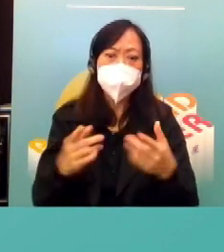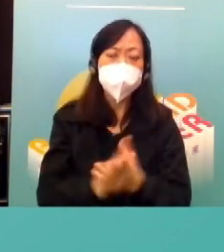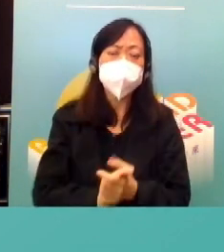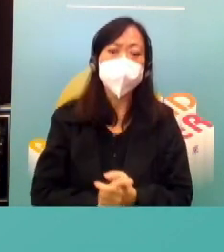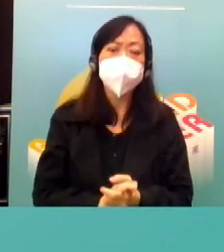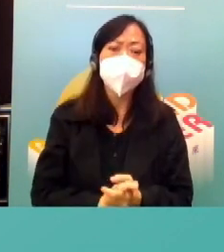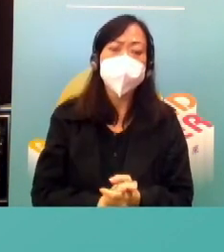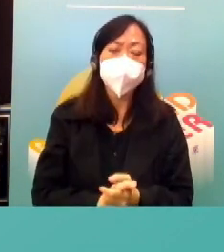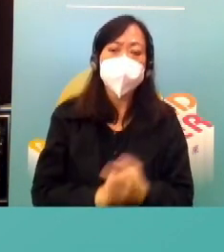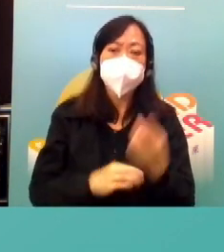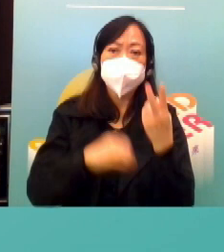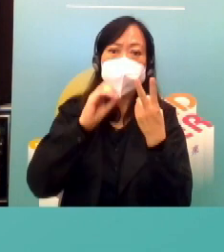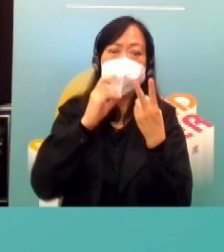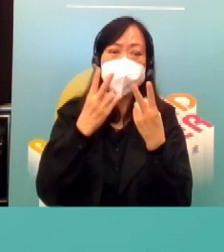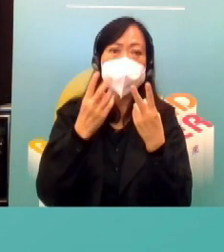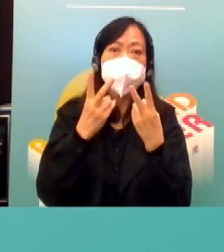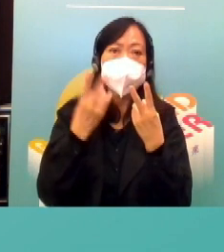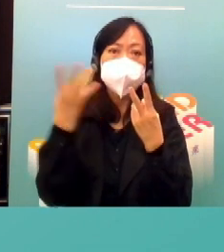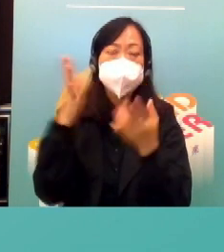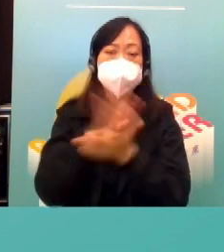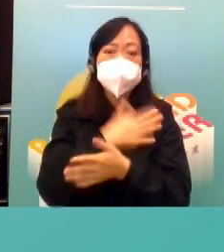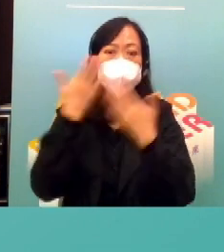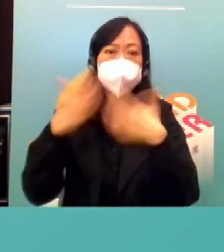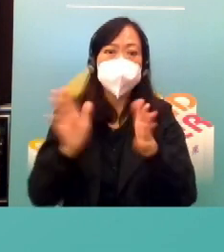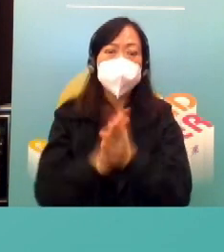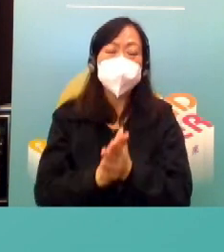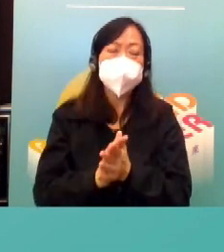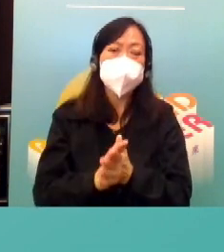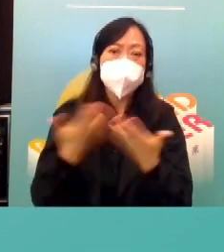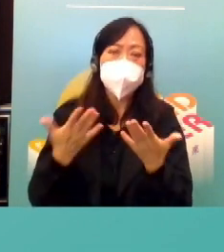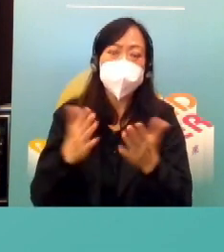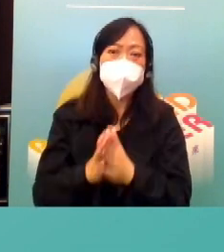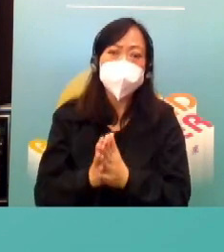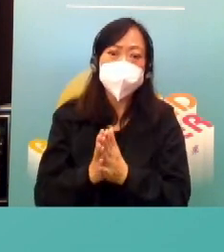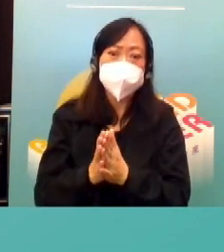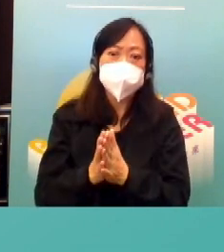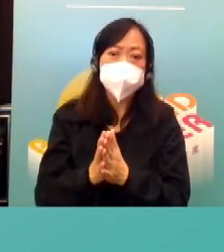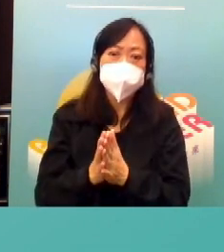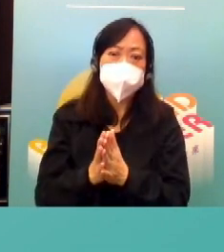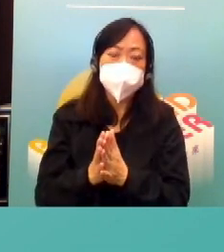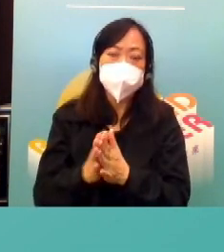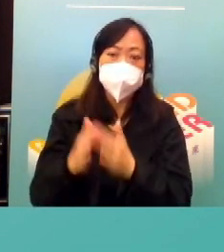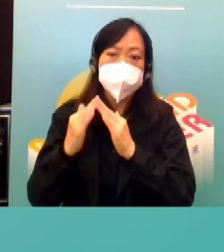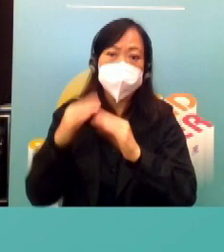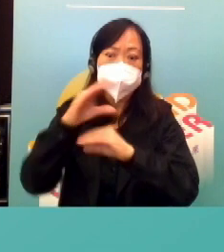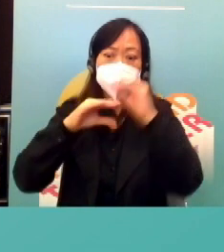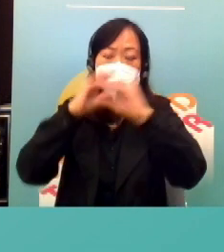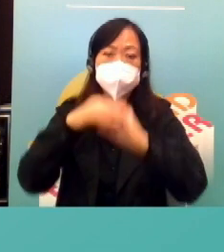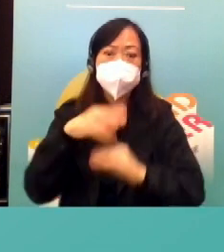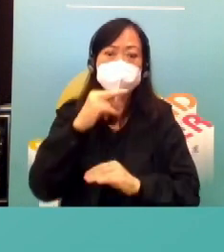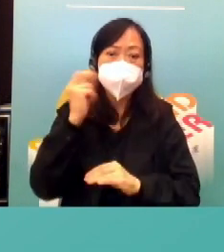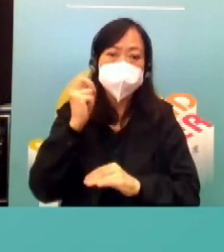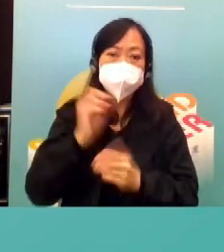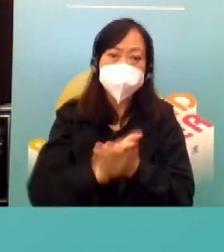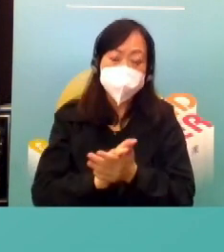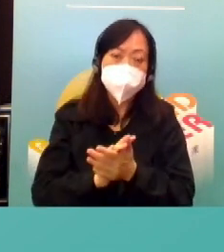2024, we will look to build 70 systems with 70